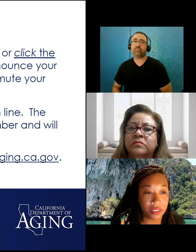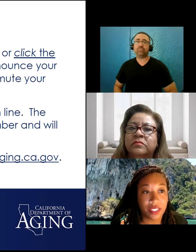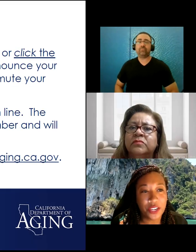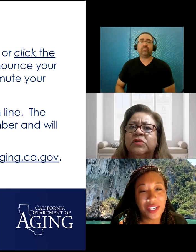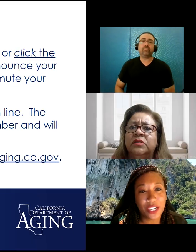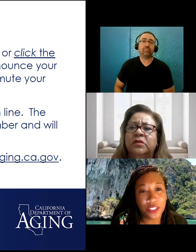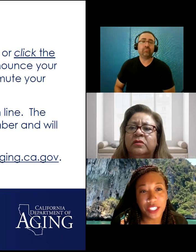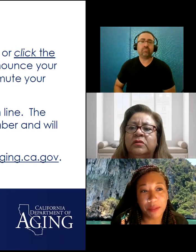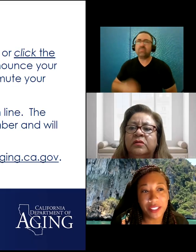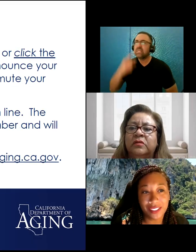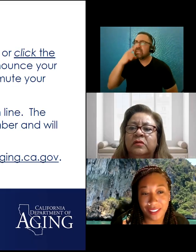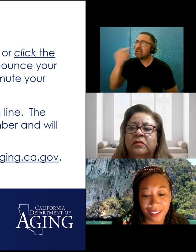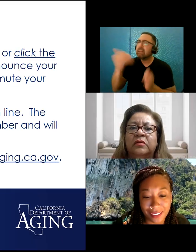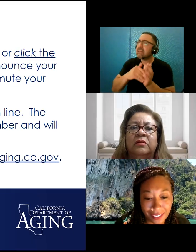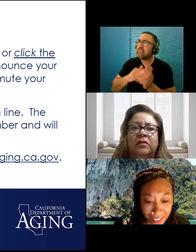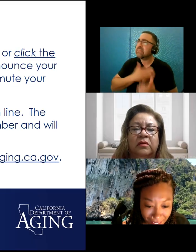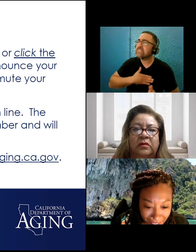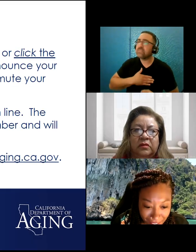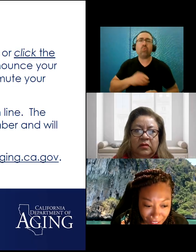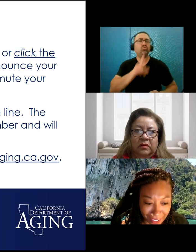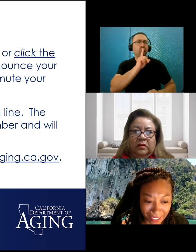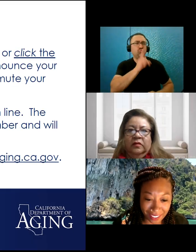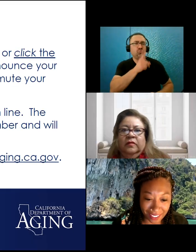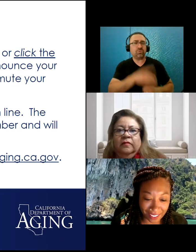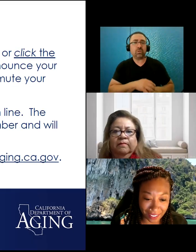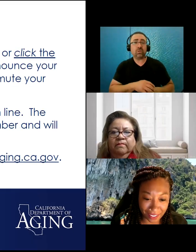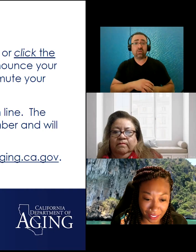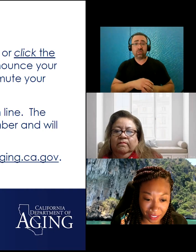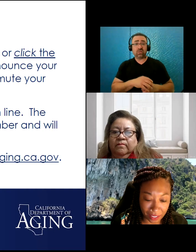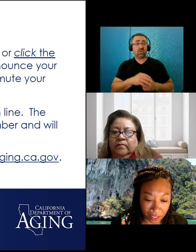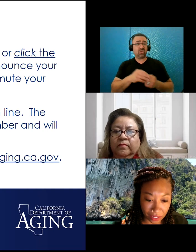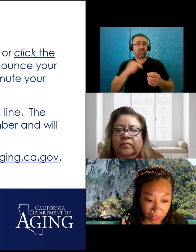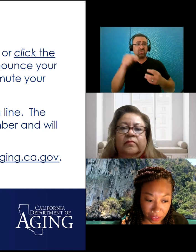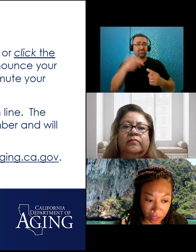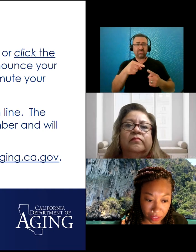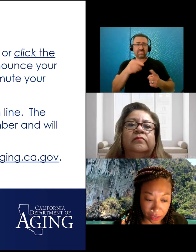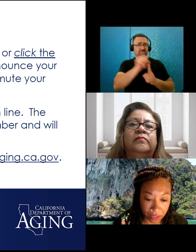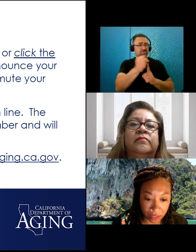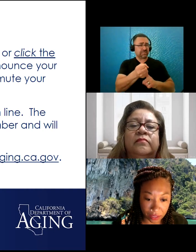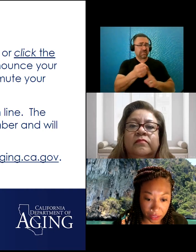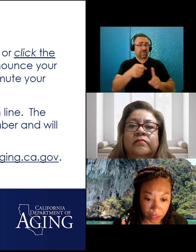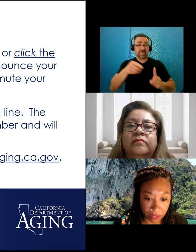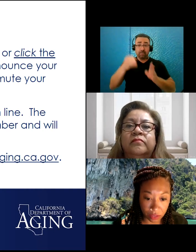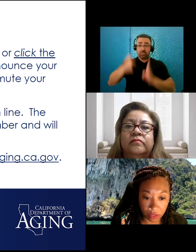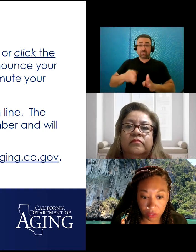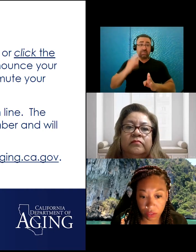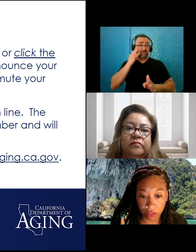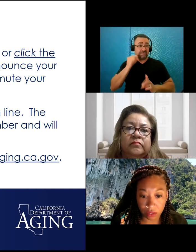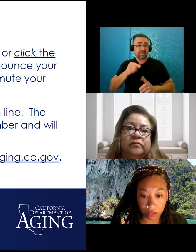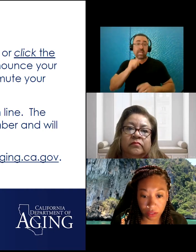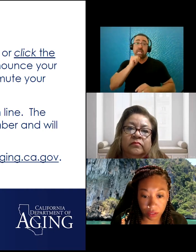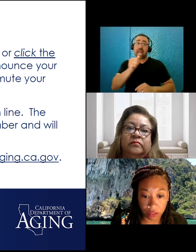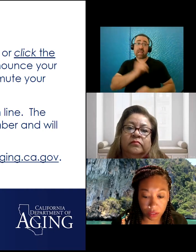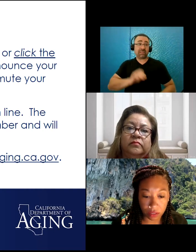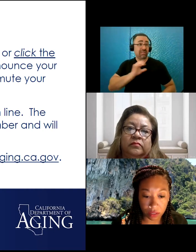Oops. Can you ask that question again, please? Oh, sure. Are there certain circumstances in which an individual who is not a